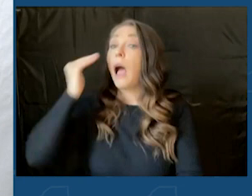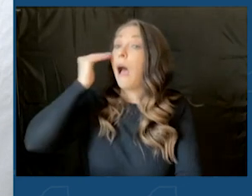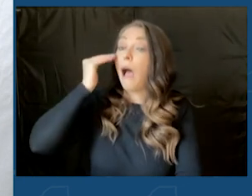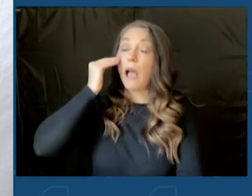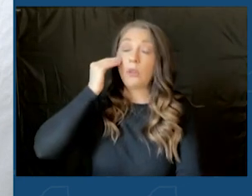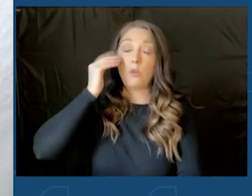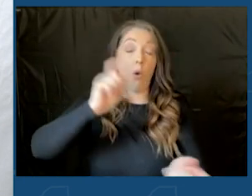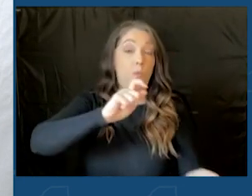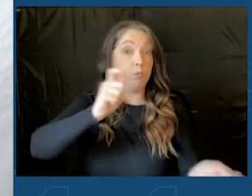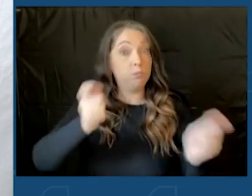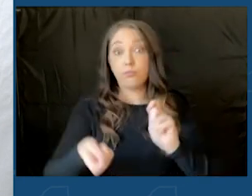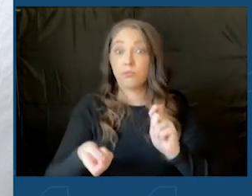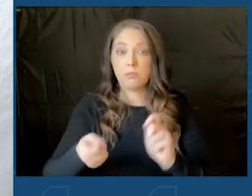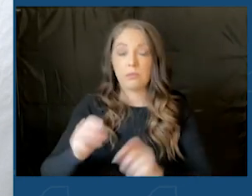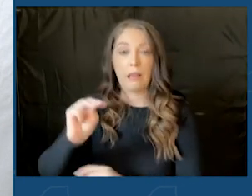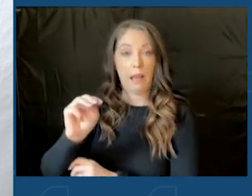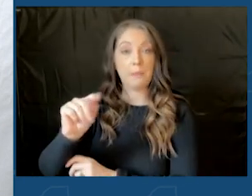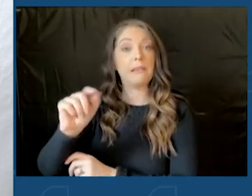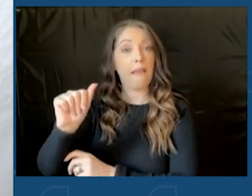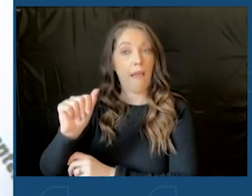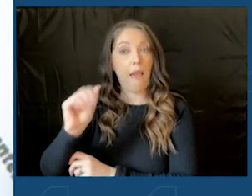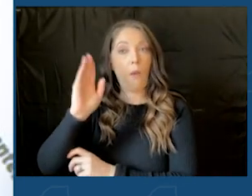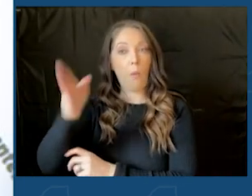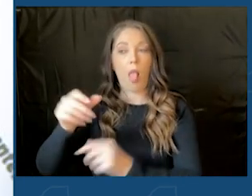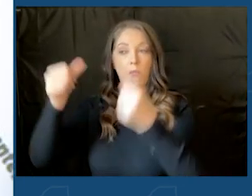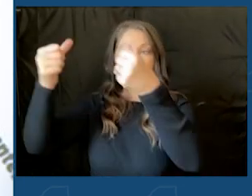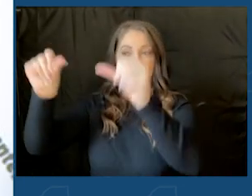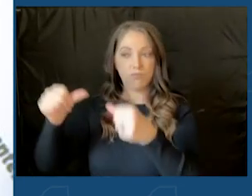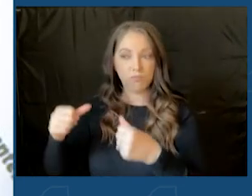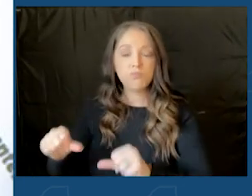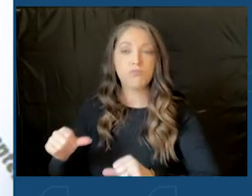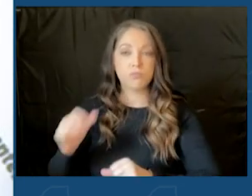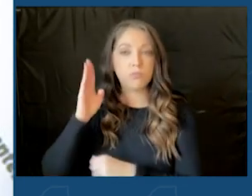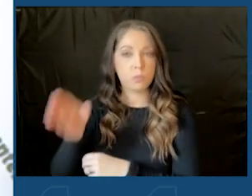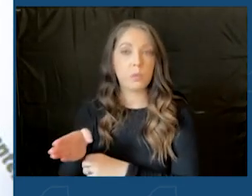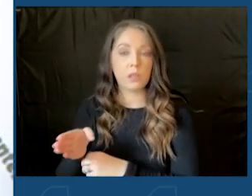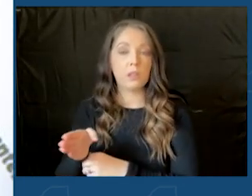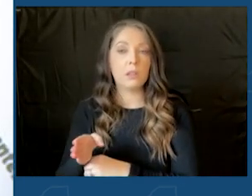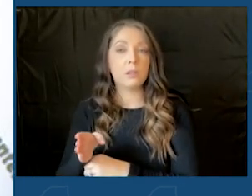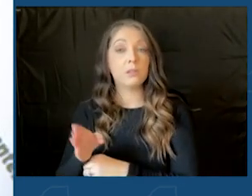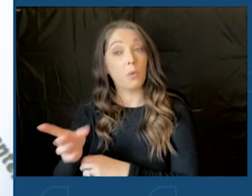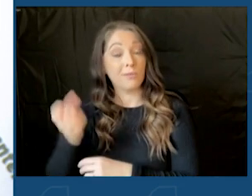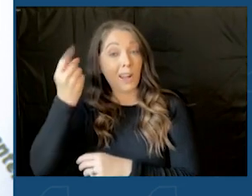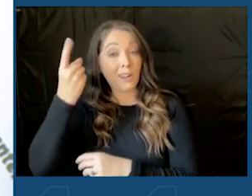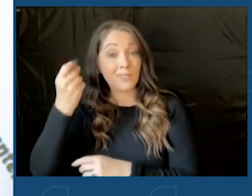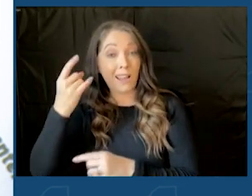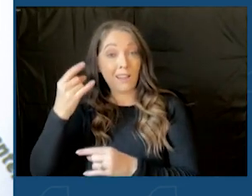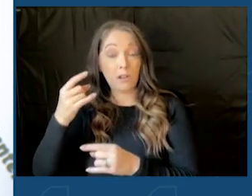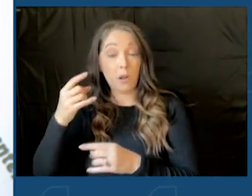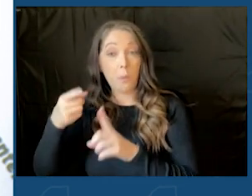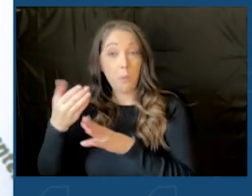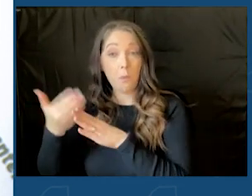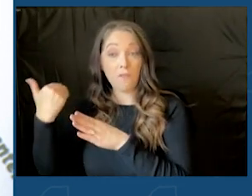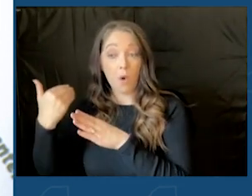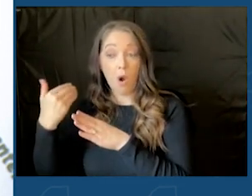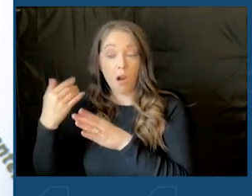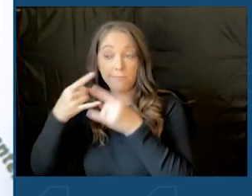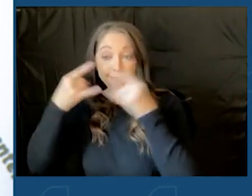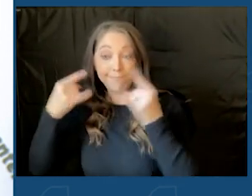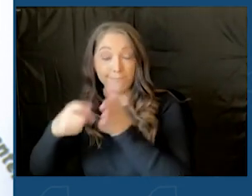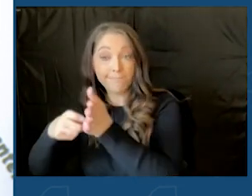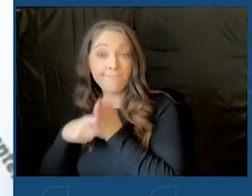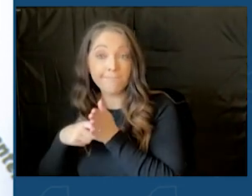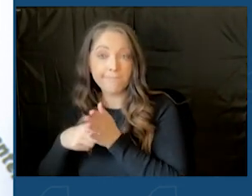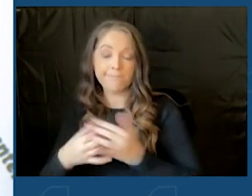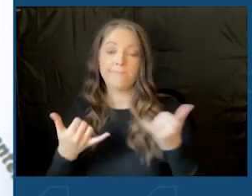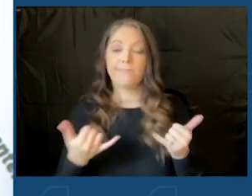be rolling out the signage, but basically we're going from mandatory to optional. So that is what we're talking about. And